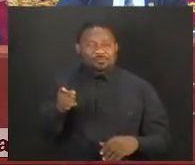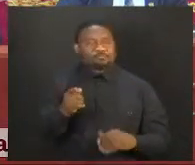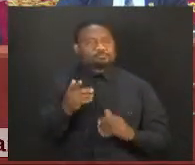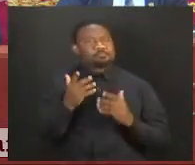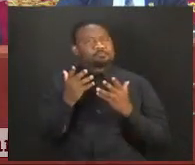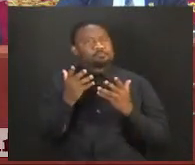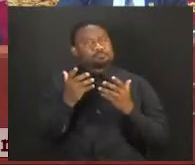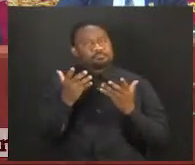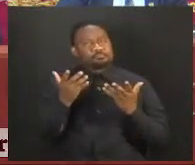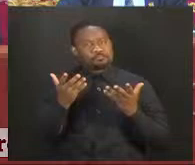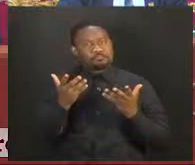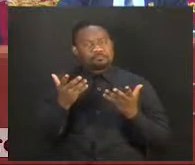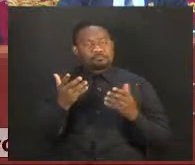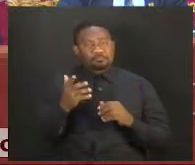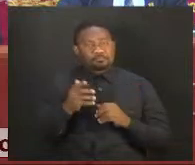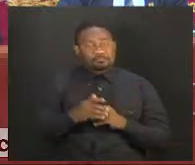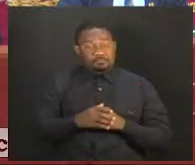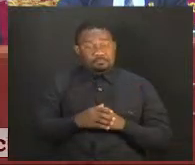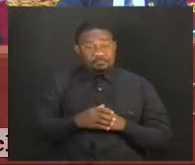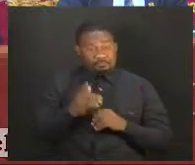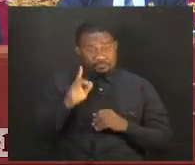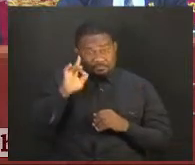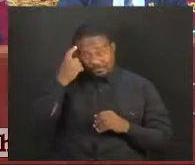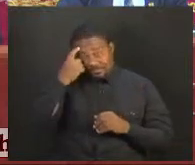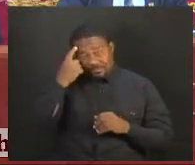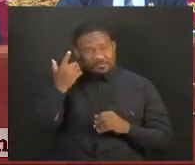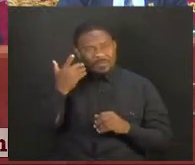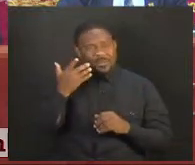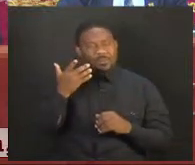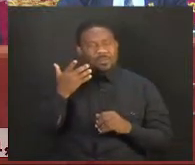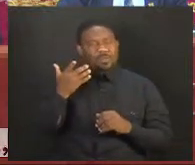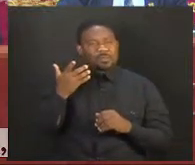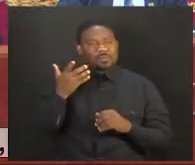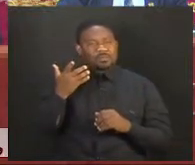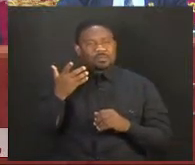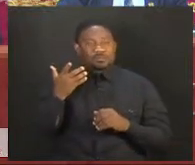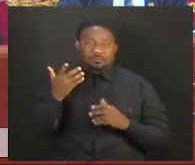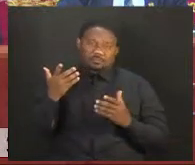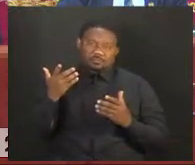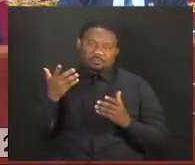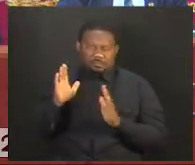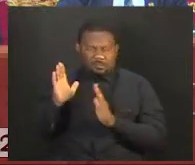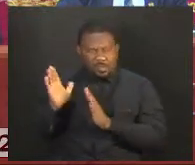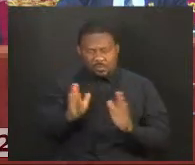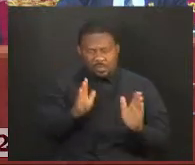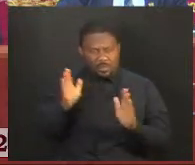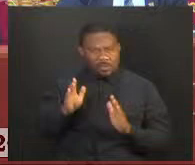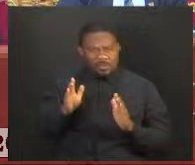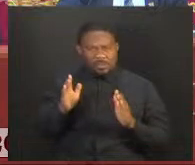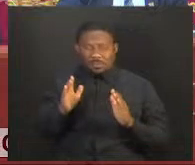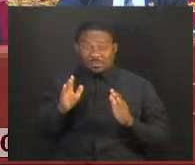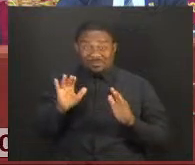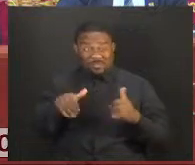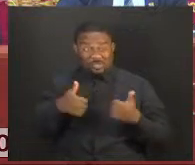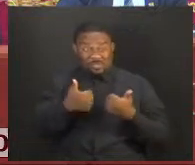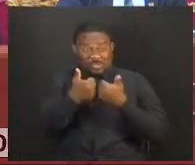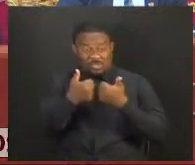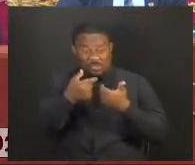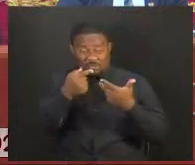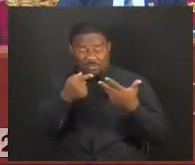present the government's immediate and strong measures to address the current challenges we are confronted with,